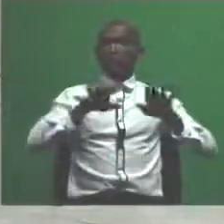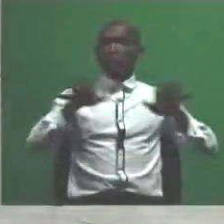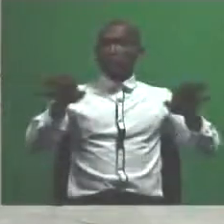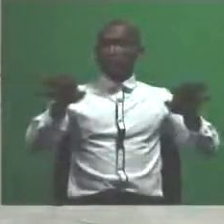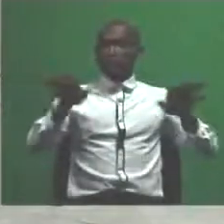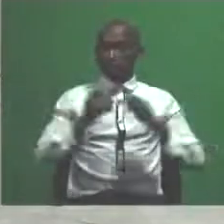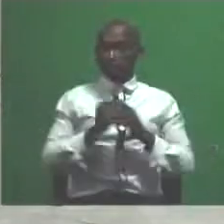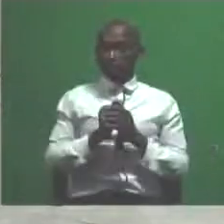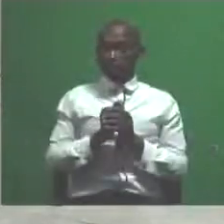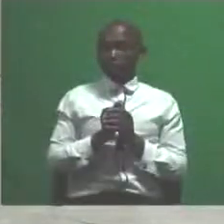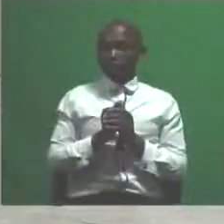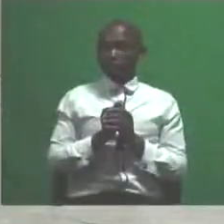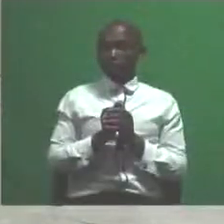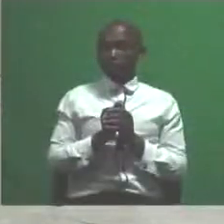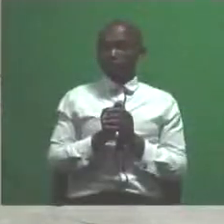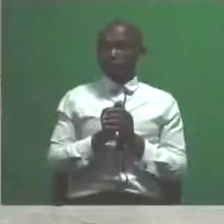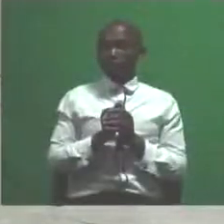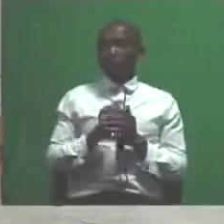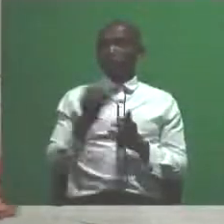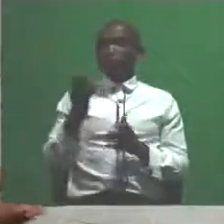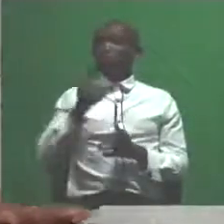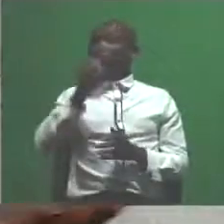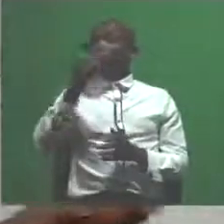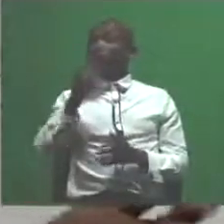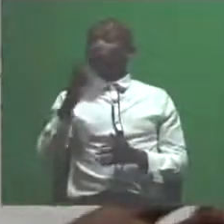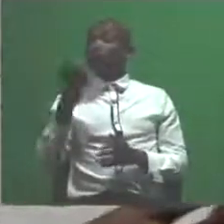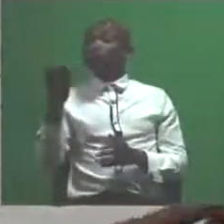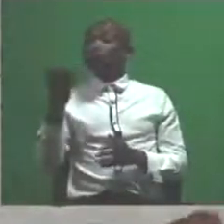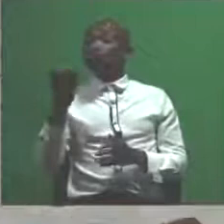is ready?